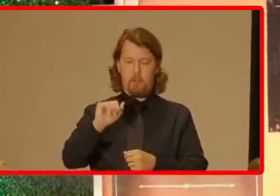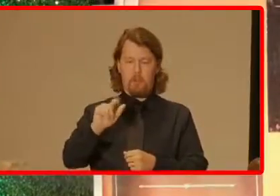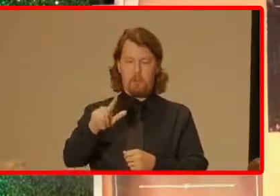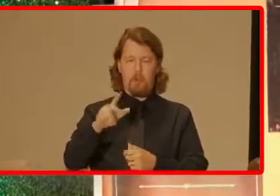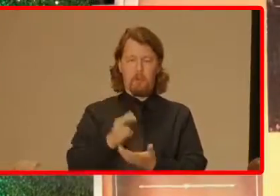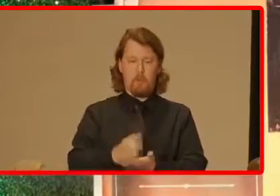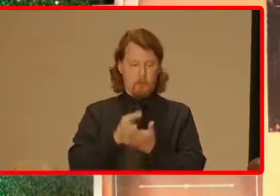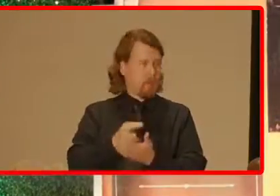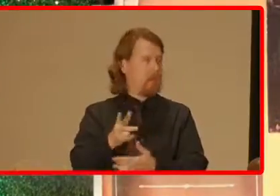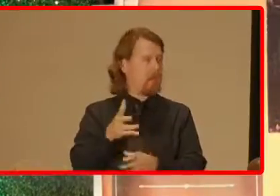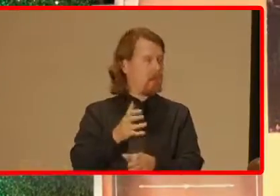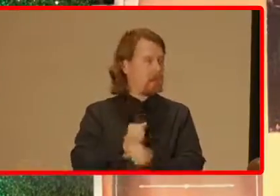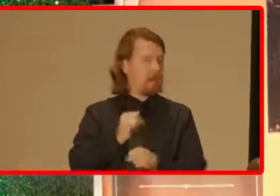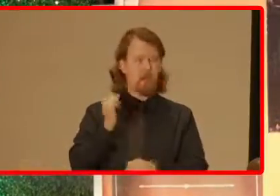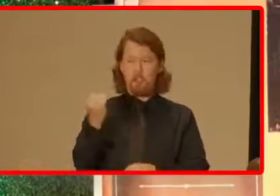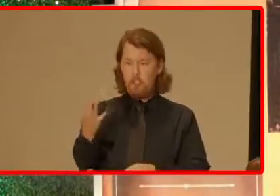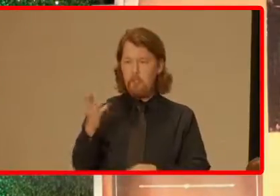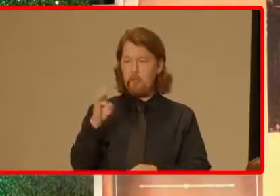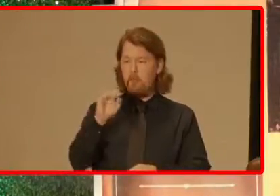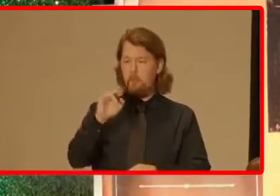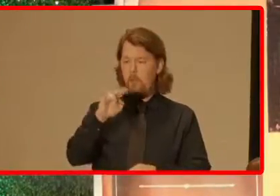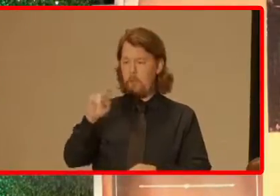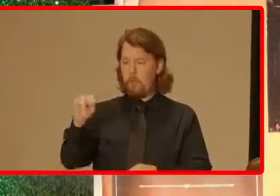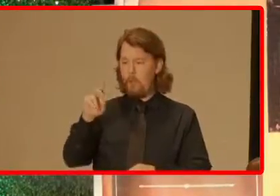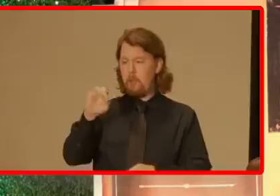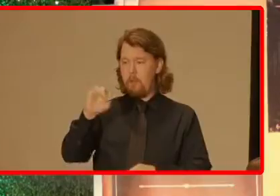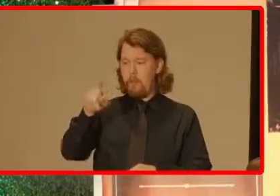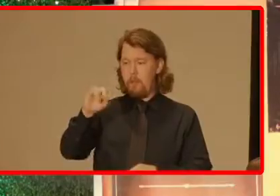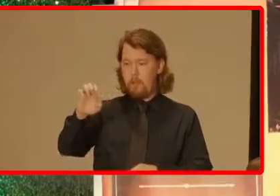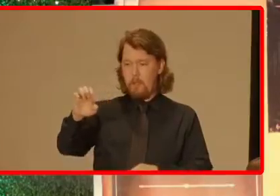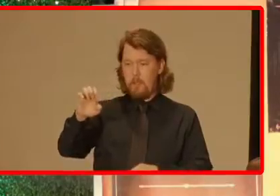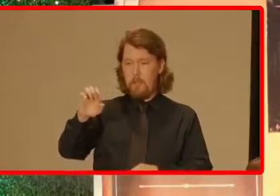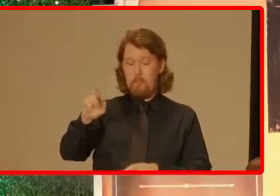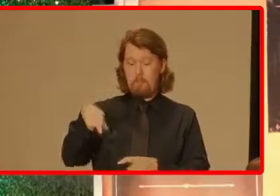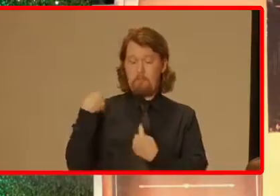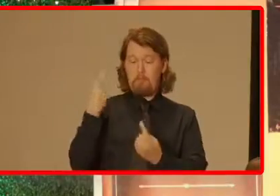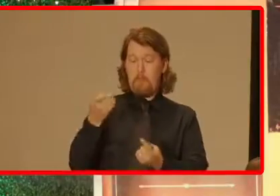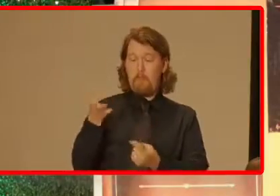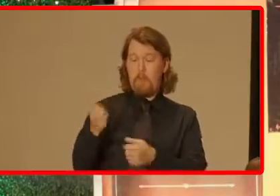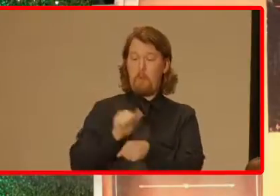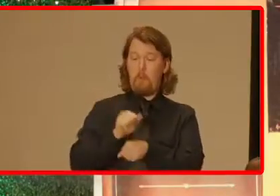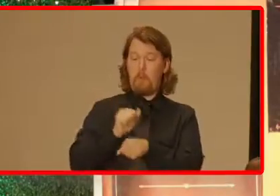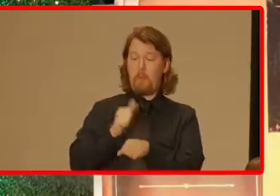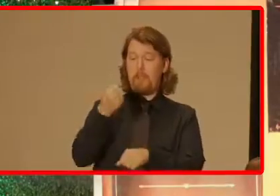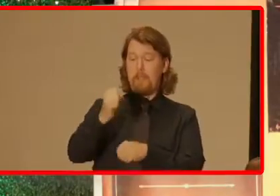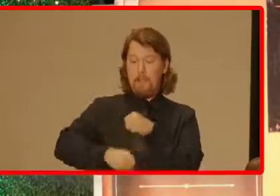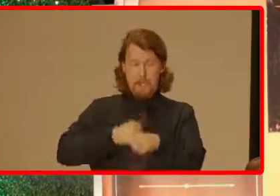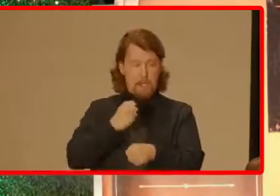at Winn-Dixie Supermarket, and he's been working at Winn-Dixie for 10 years now.